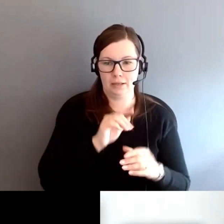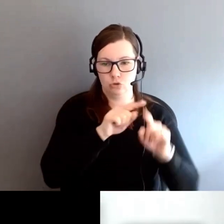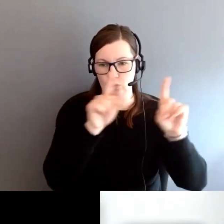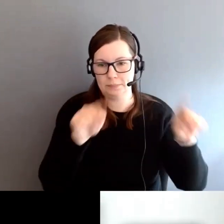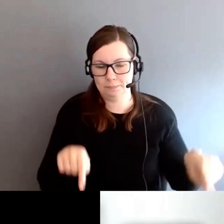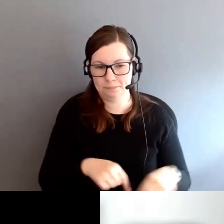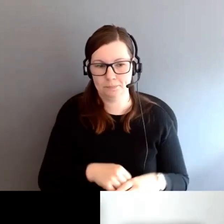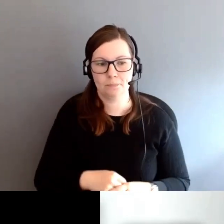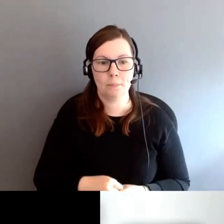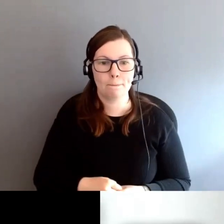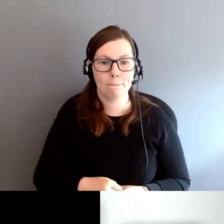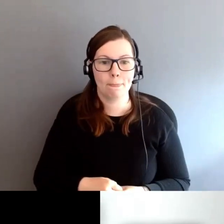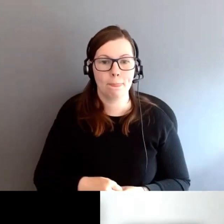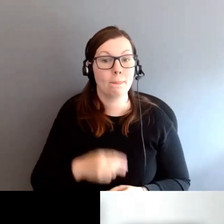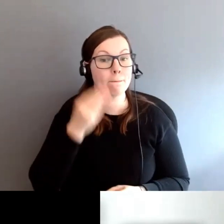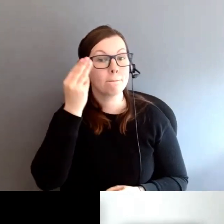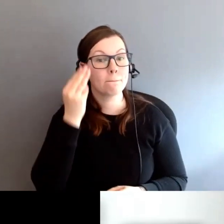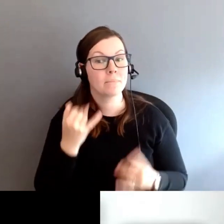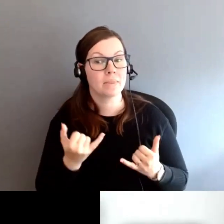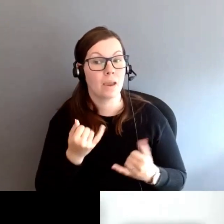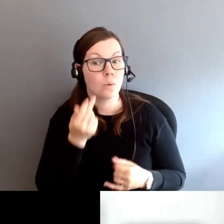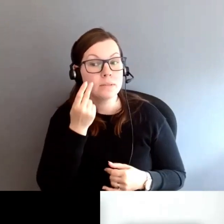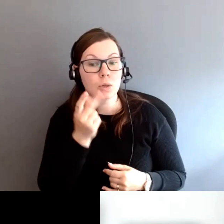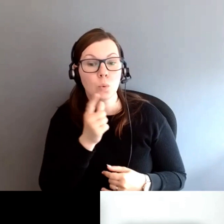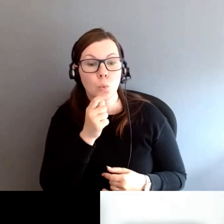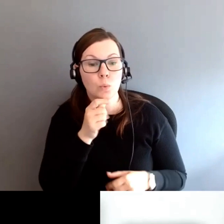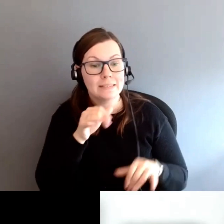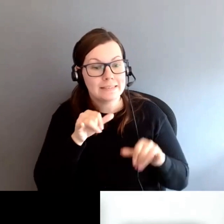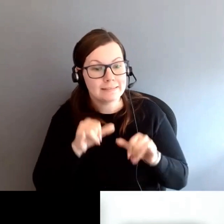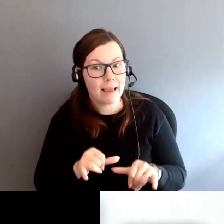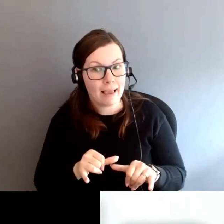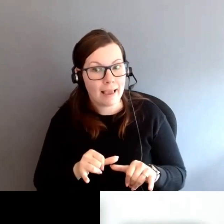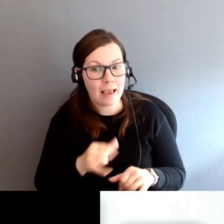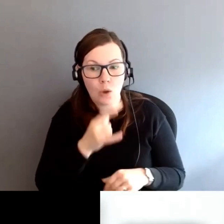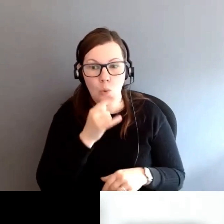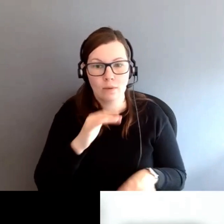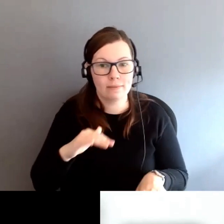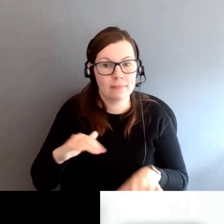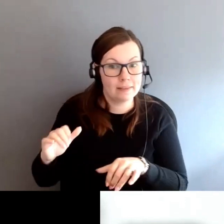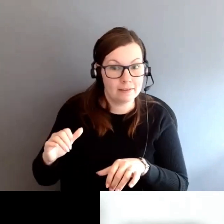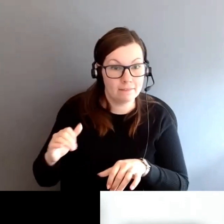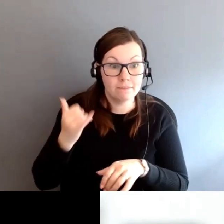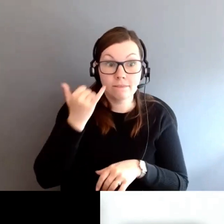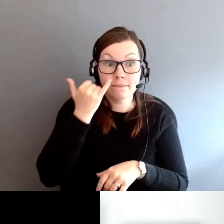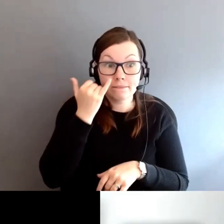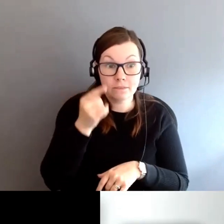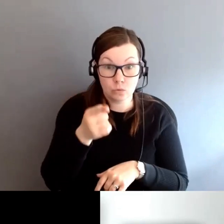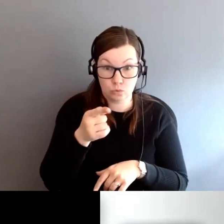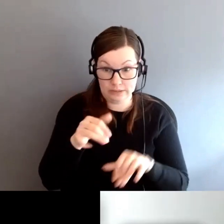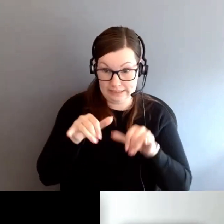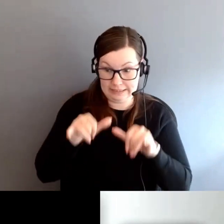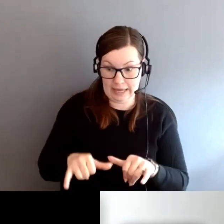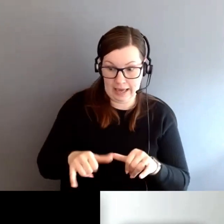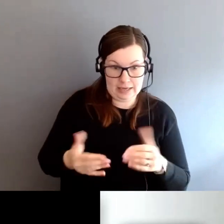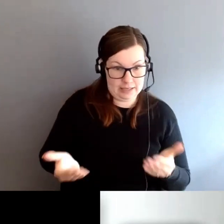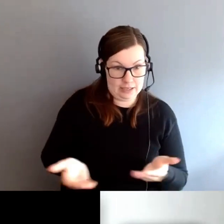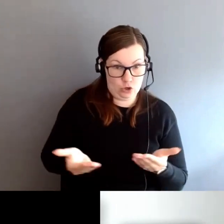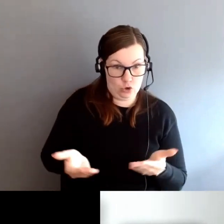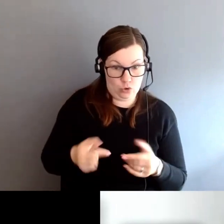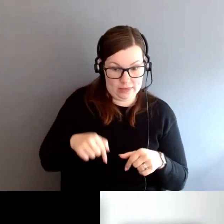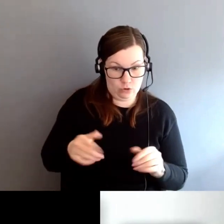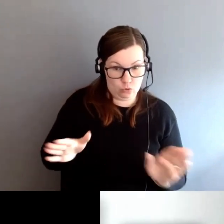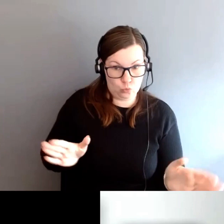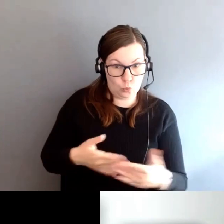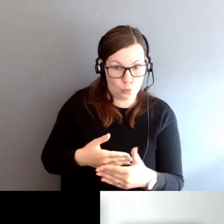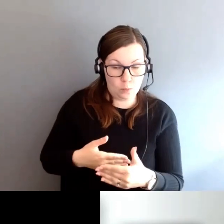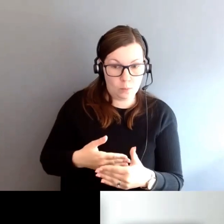and who is leaving. And for those of you who are staying with us in the main room, feel free